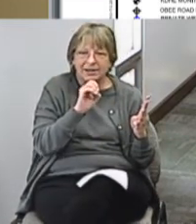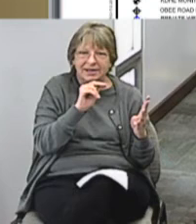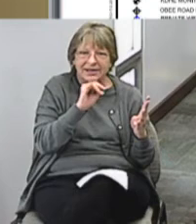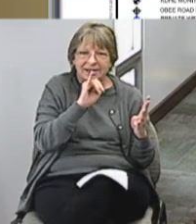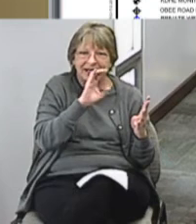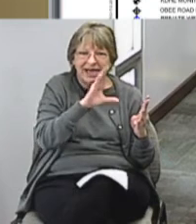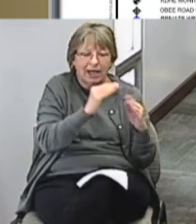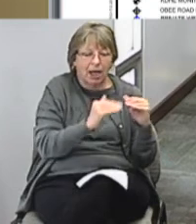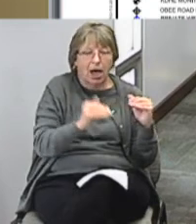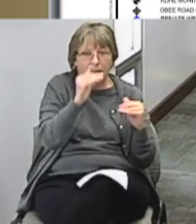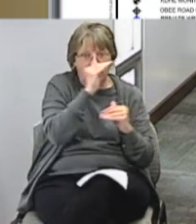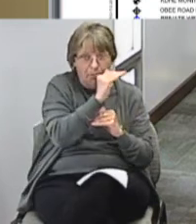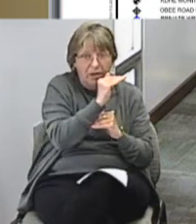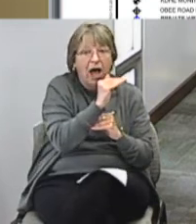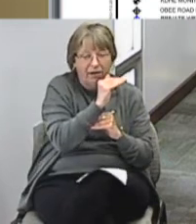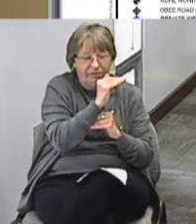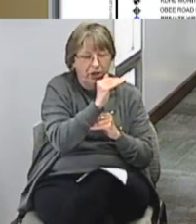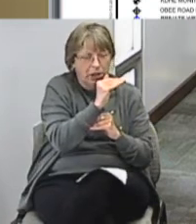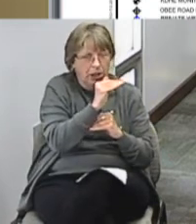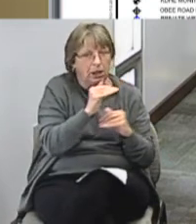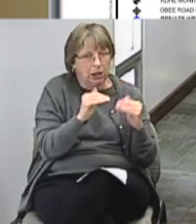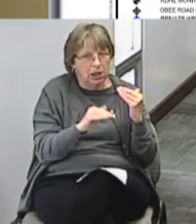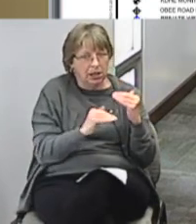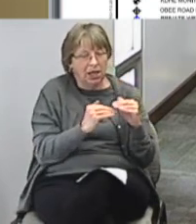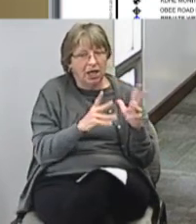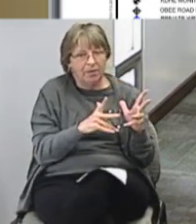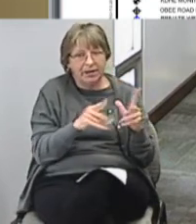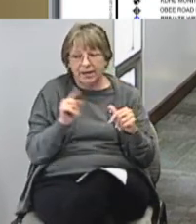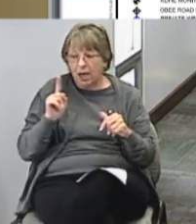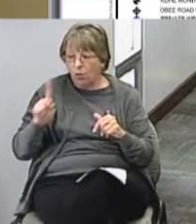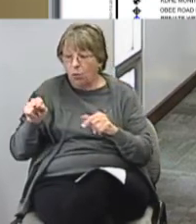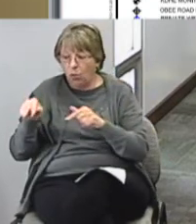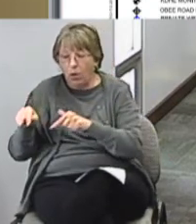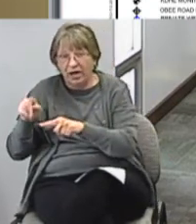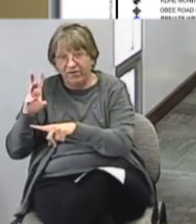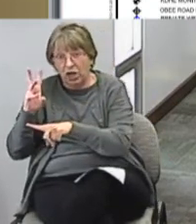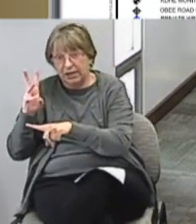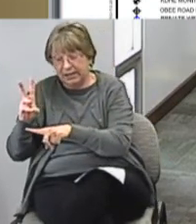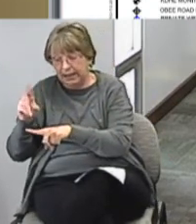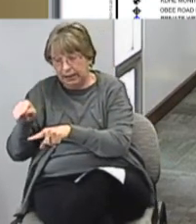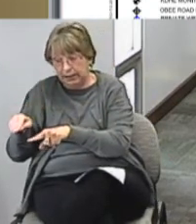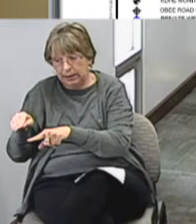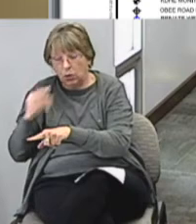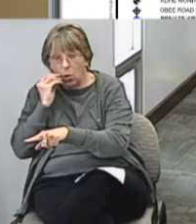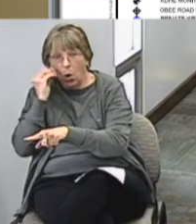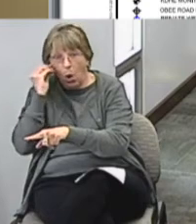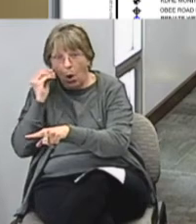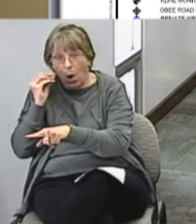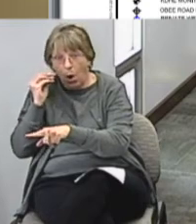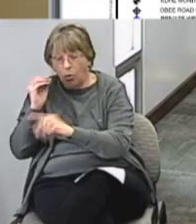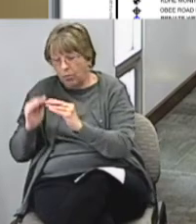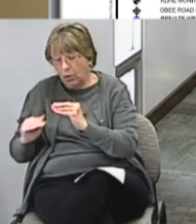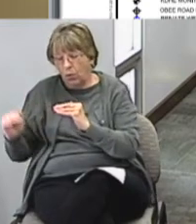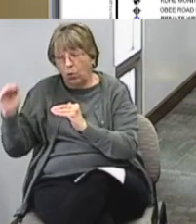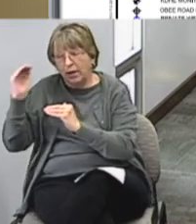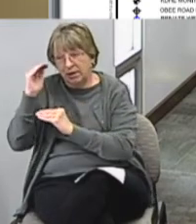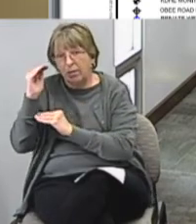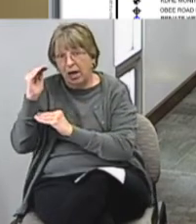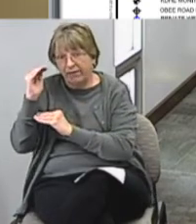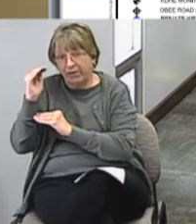level, and 1 of our 6 domestic wells that were sampled exceeded the MCL for